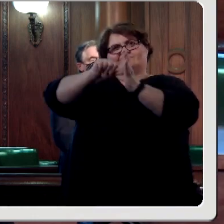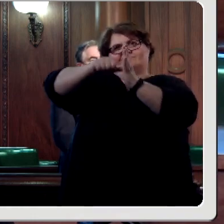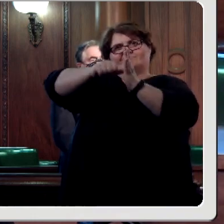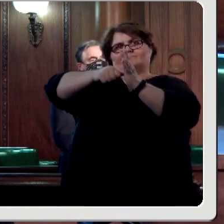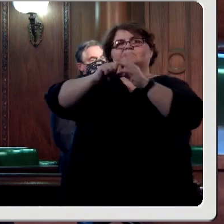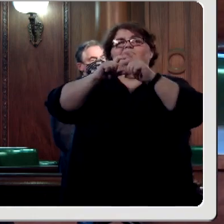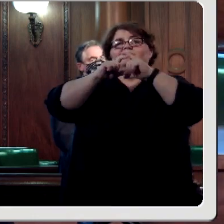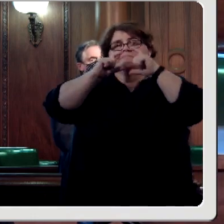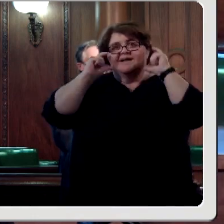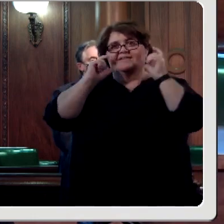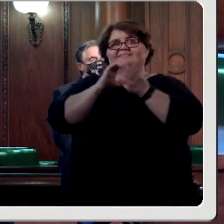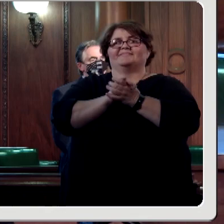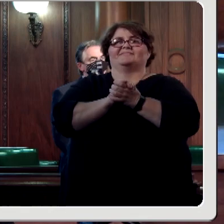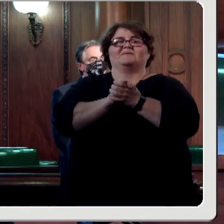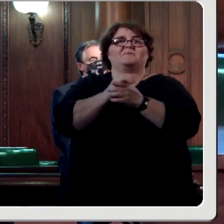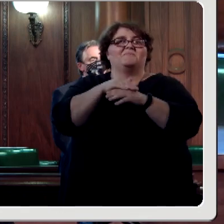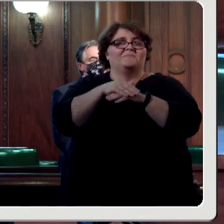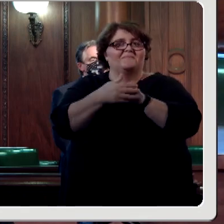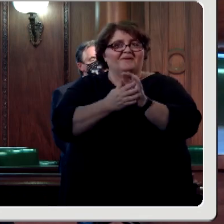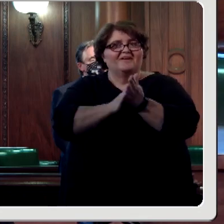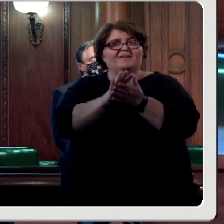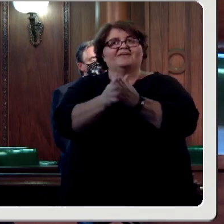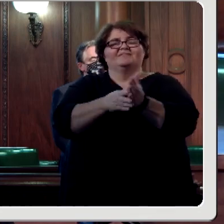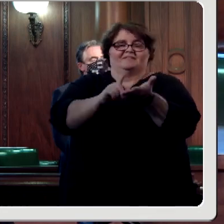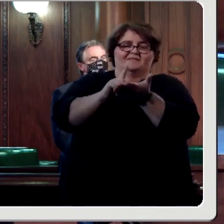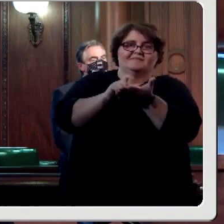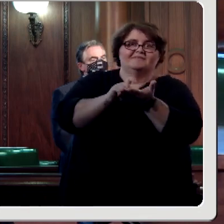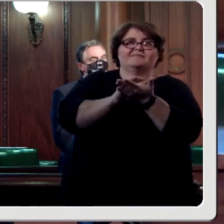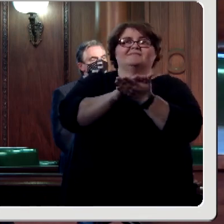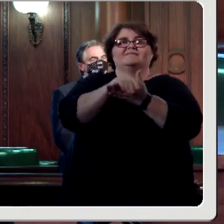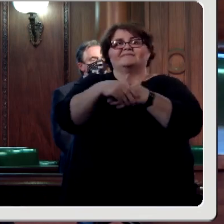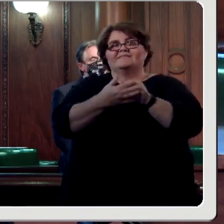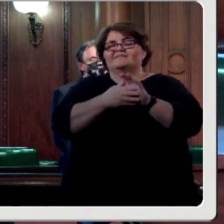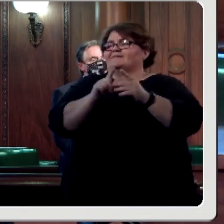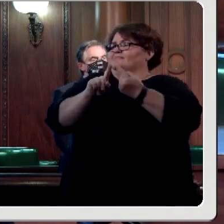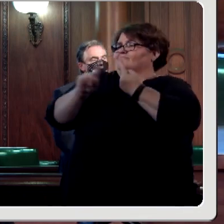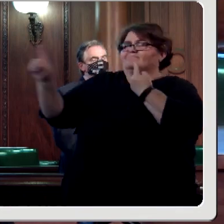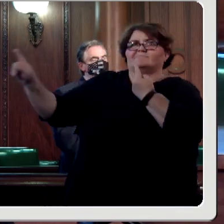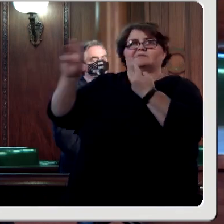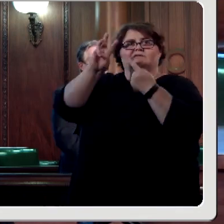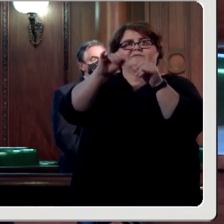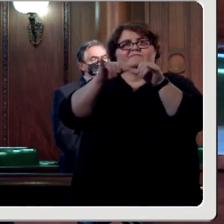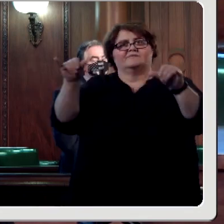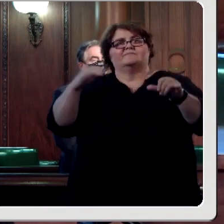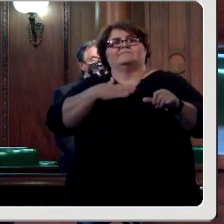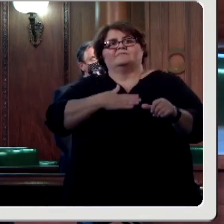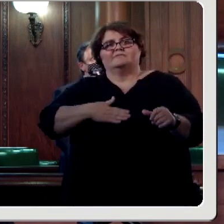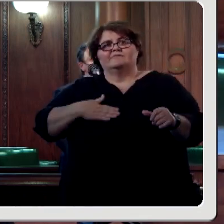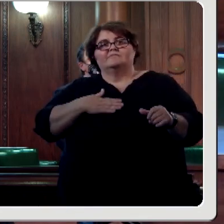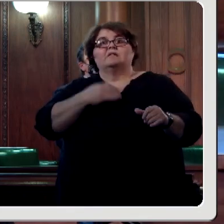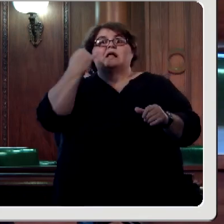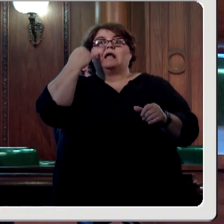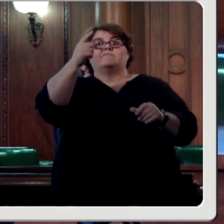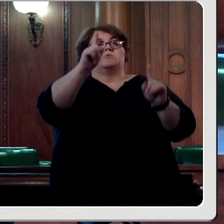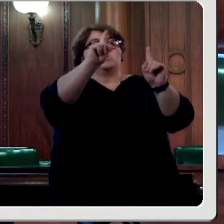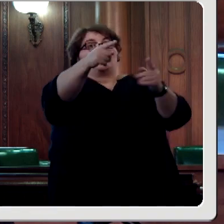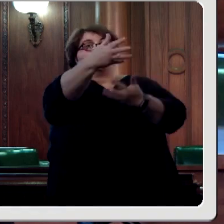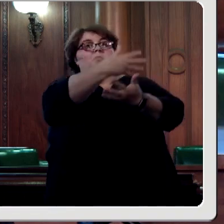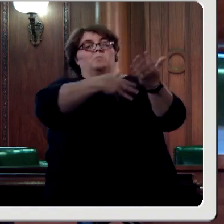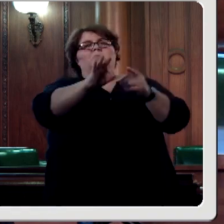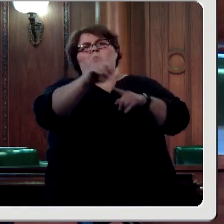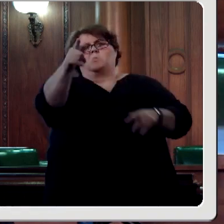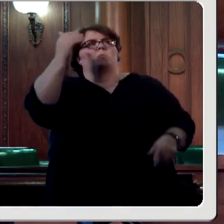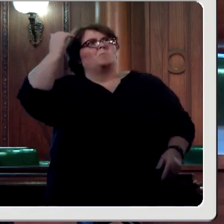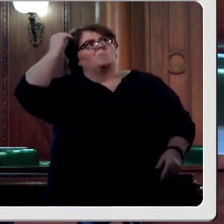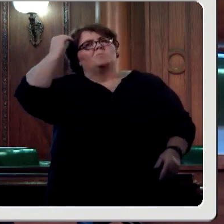your physical distance from each other, to be cautious about where you go and who you interact with, and most importantly, let